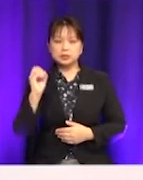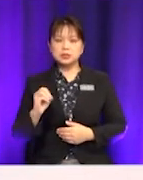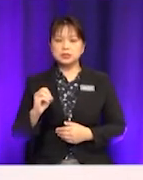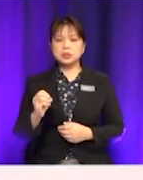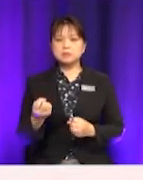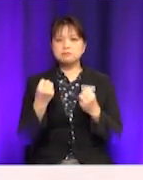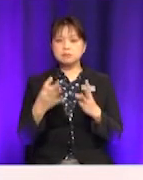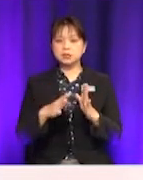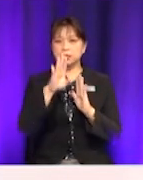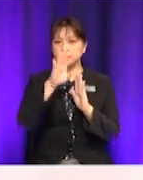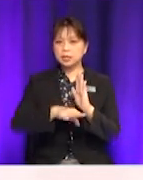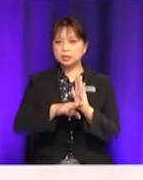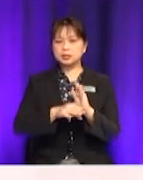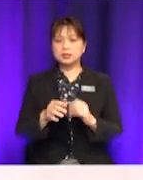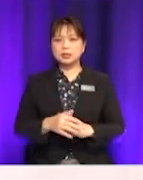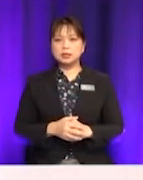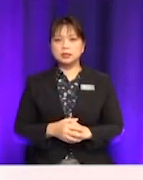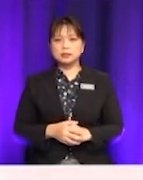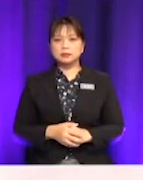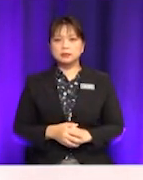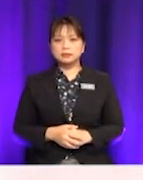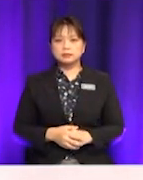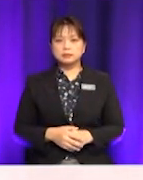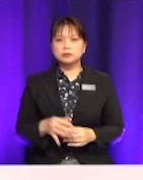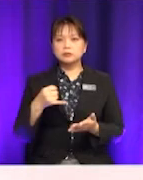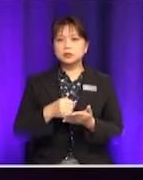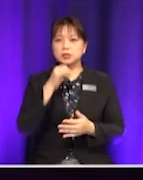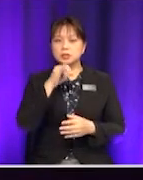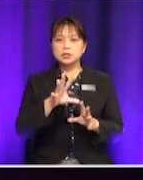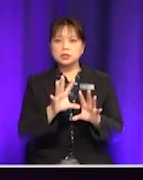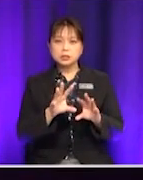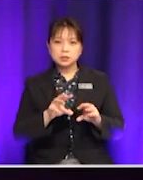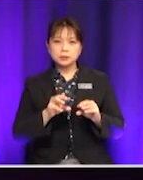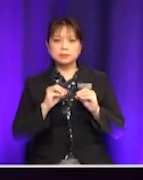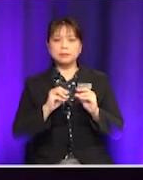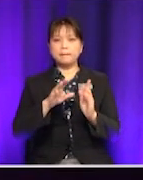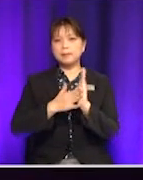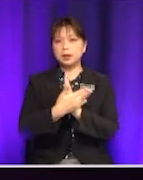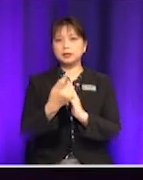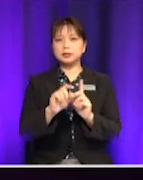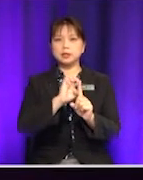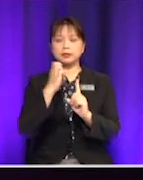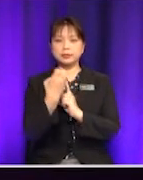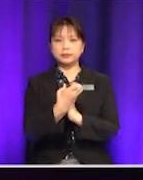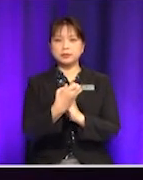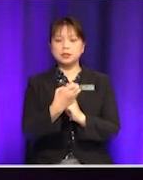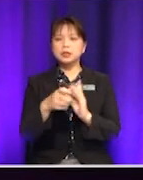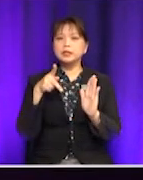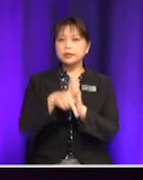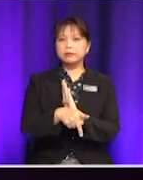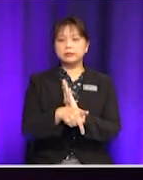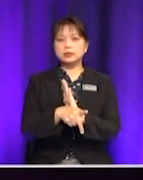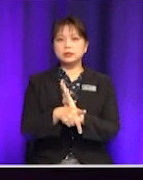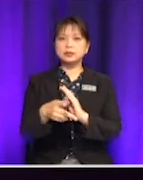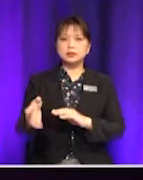than that. And the rest of the oil? It is absorbed by the environment, killing marine life and